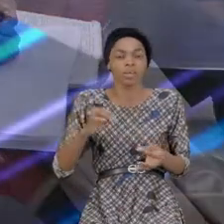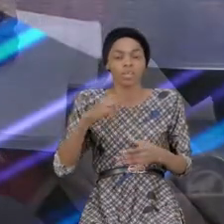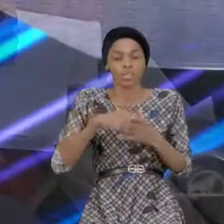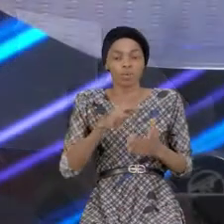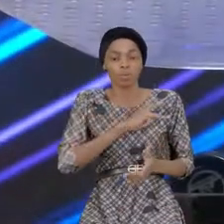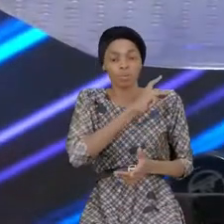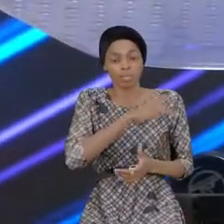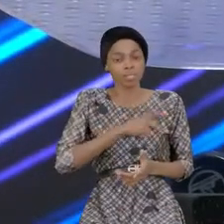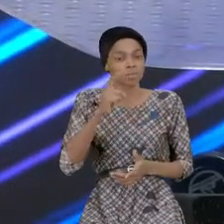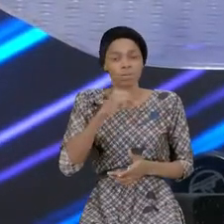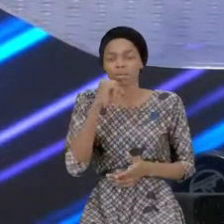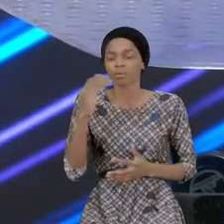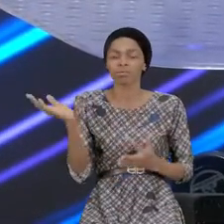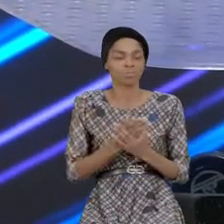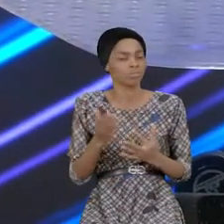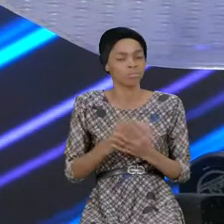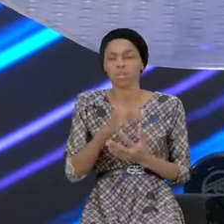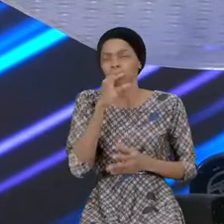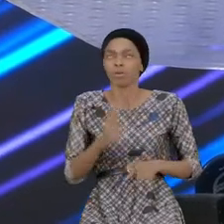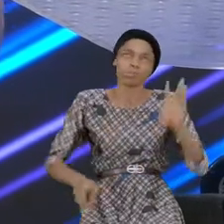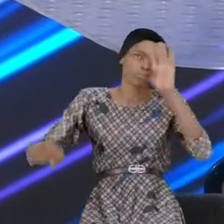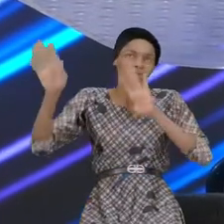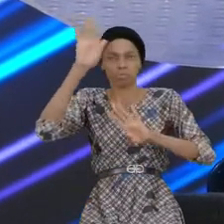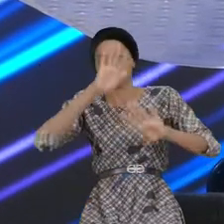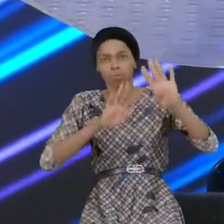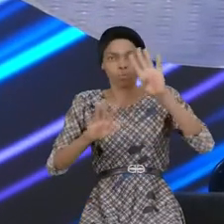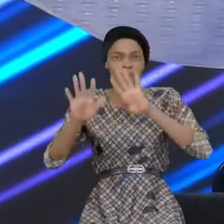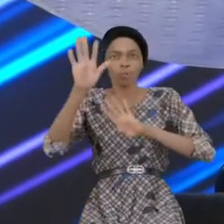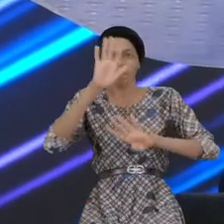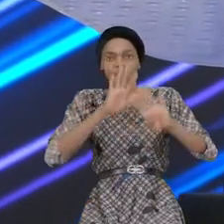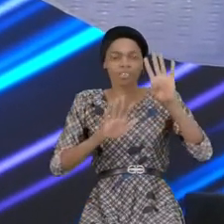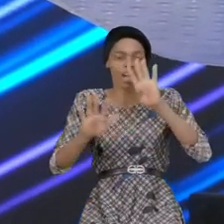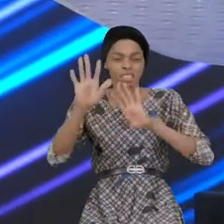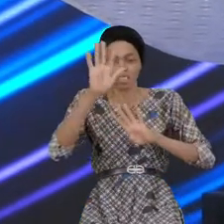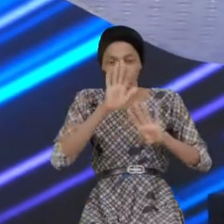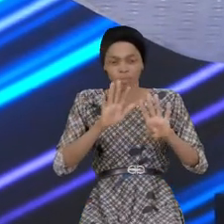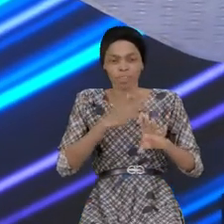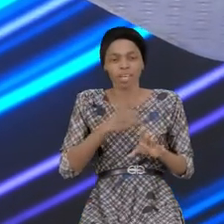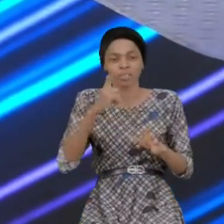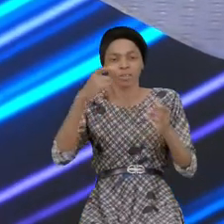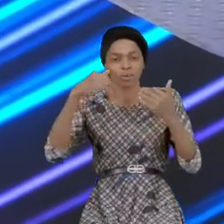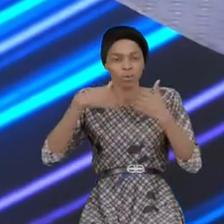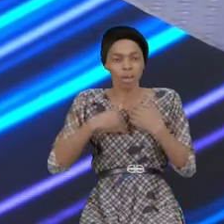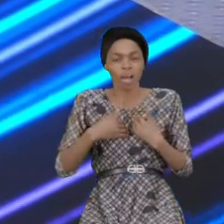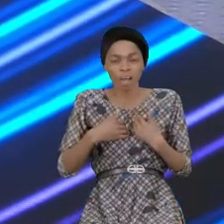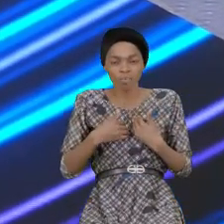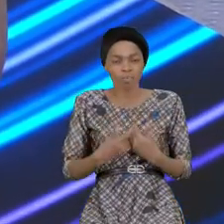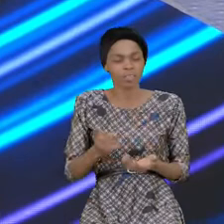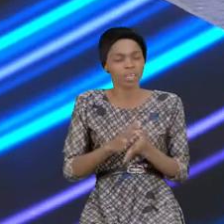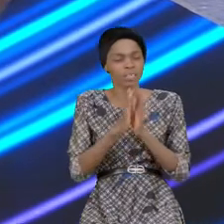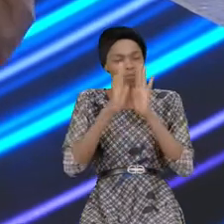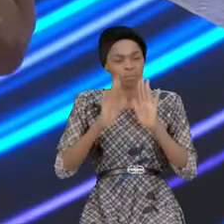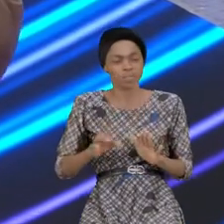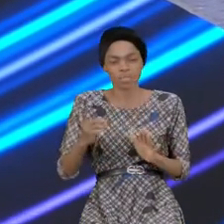not, blown here and there. There's the deep peace of God, because your sins are